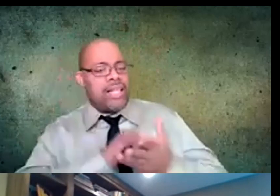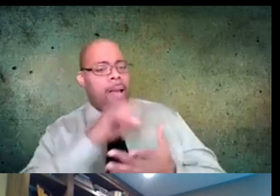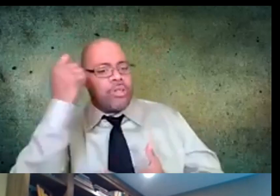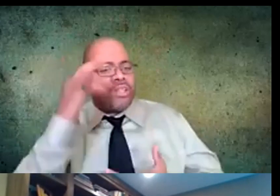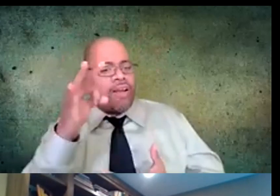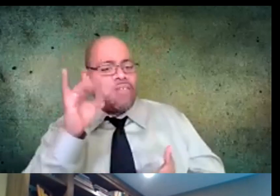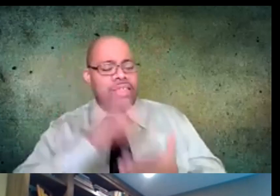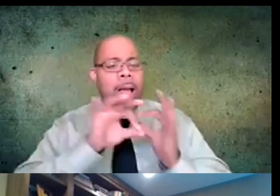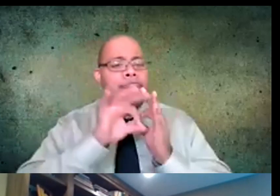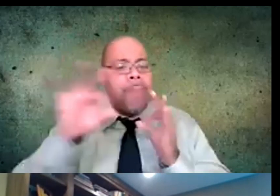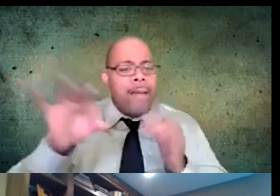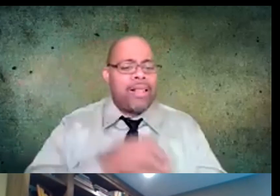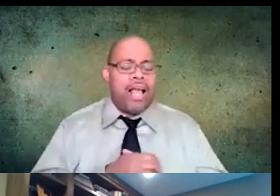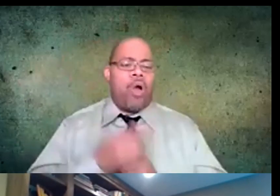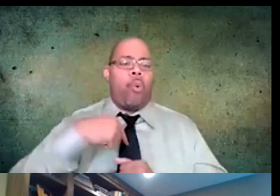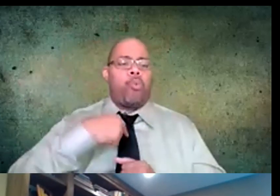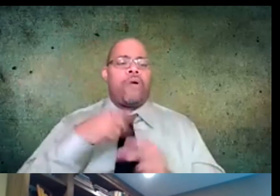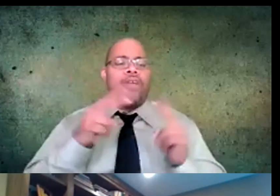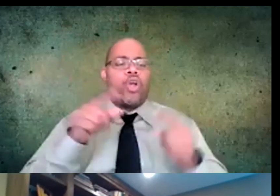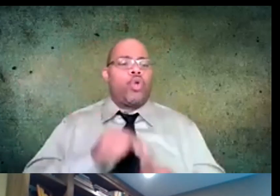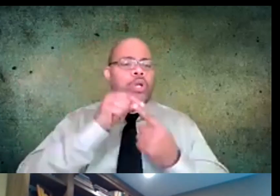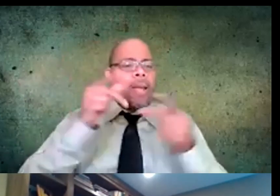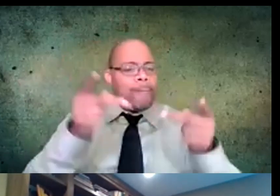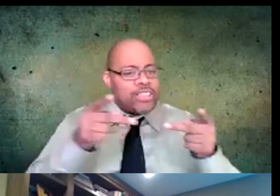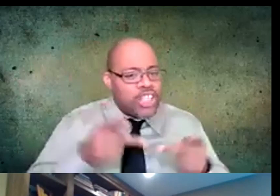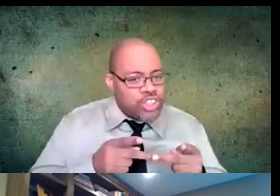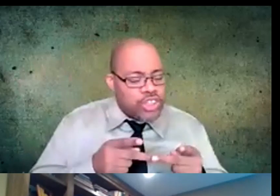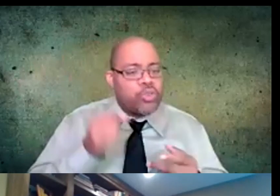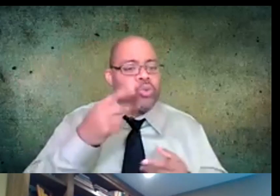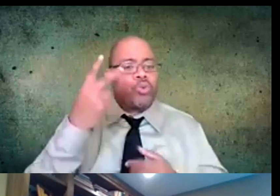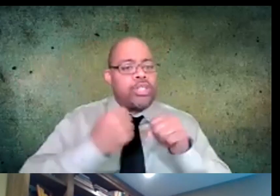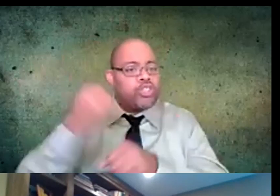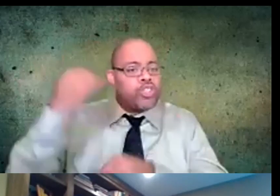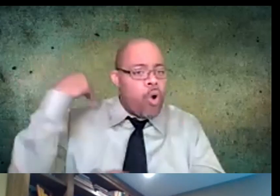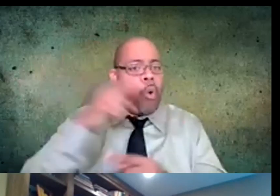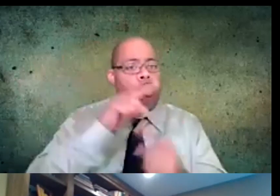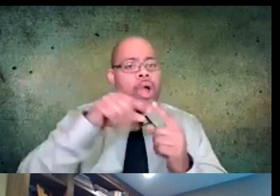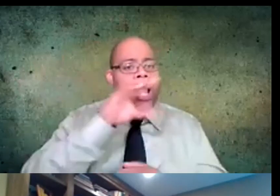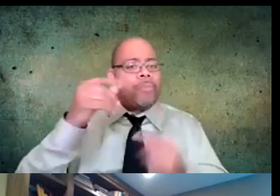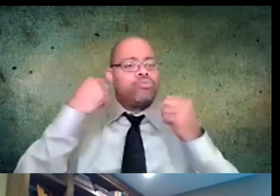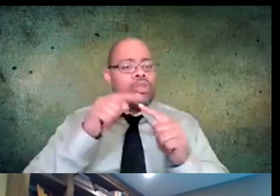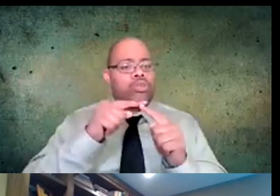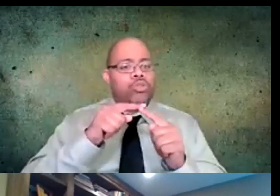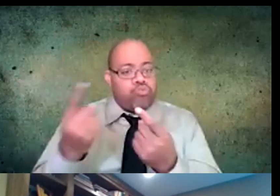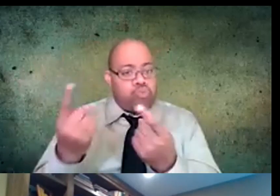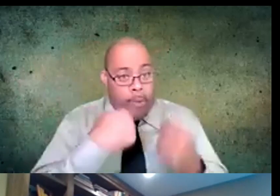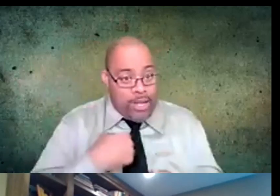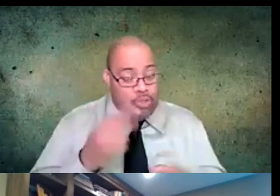such pipeline, we're very uniquely positioned. So 2 years ago, when the company was trying to recruit me to